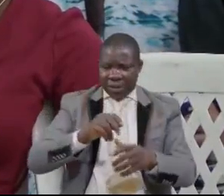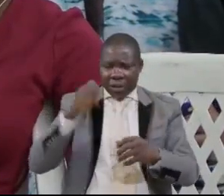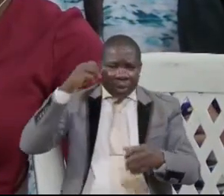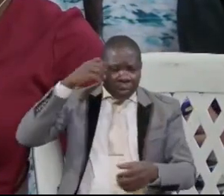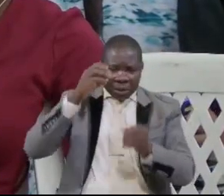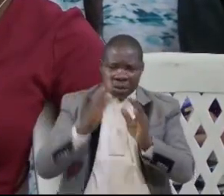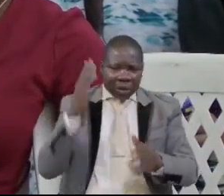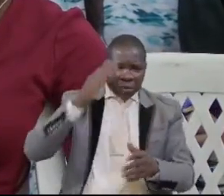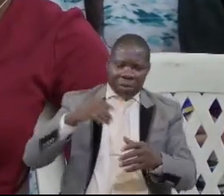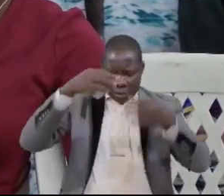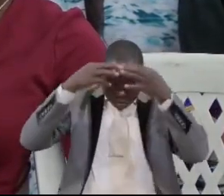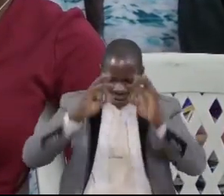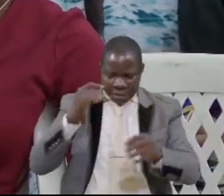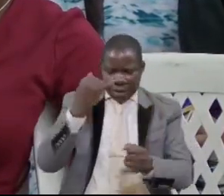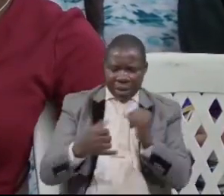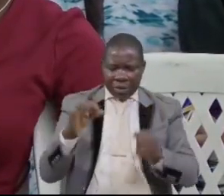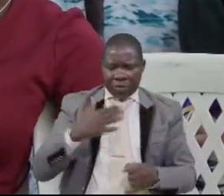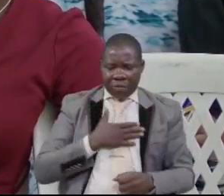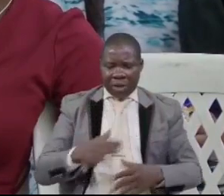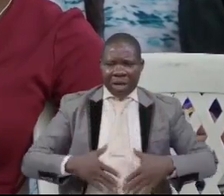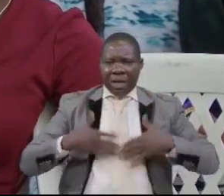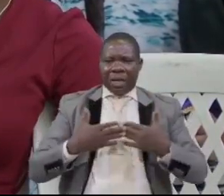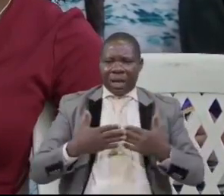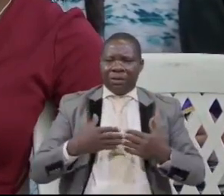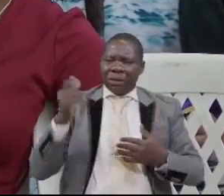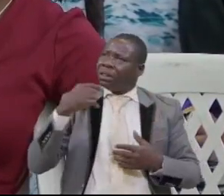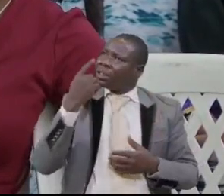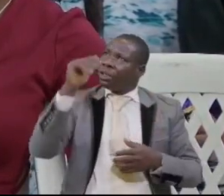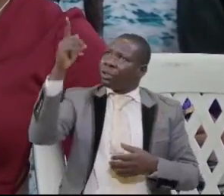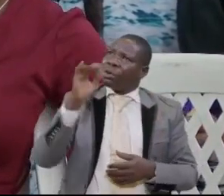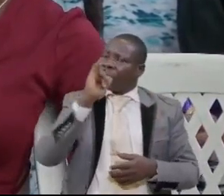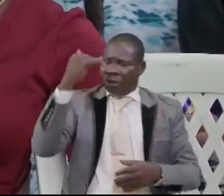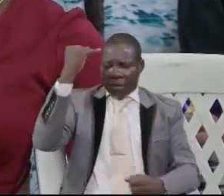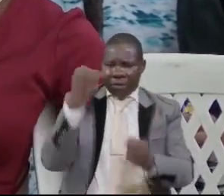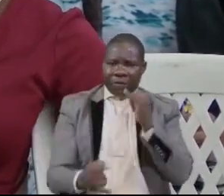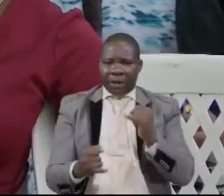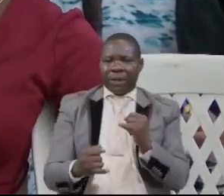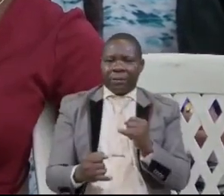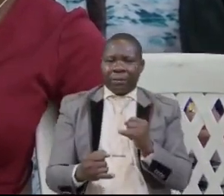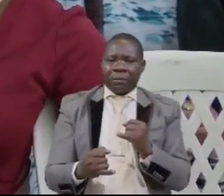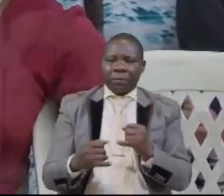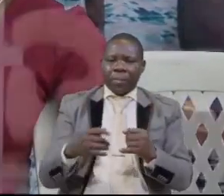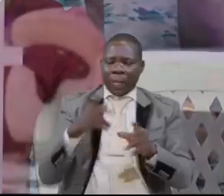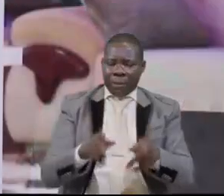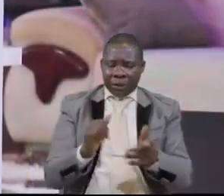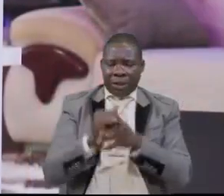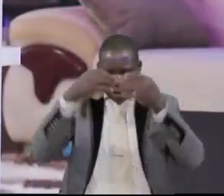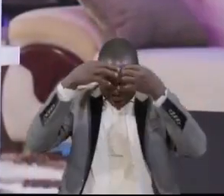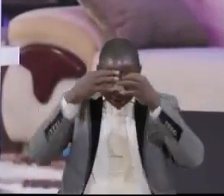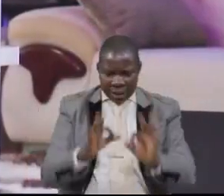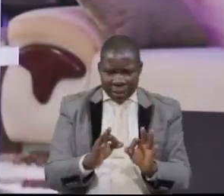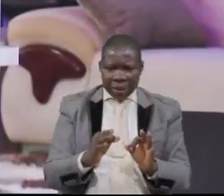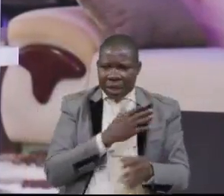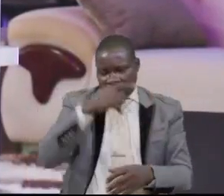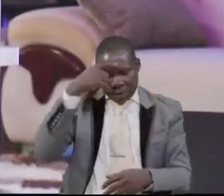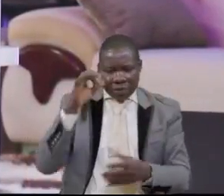life he said God is the final determinant and because of that you had enduring what